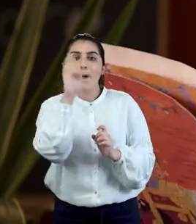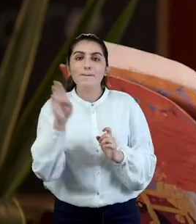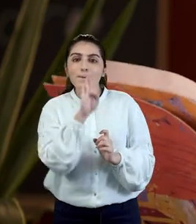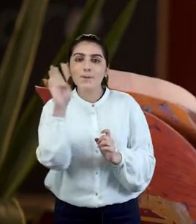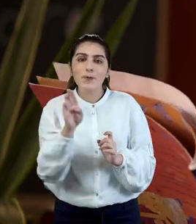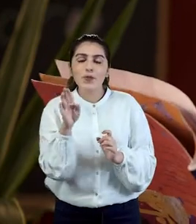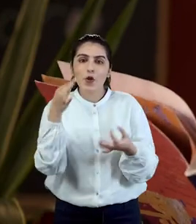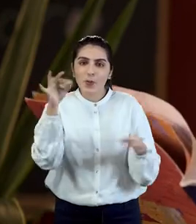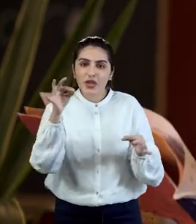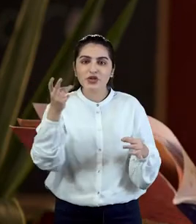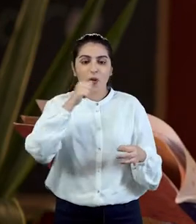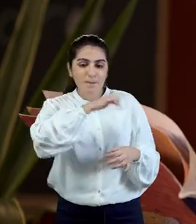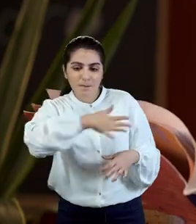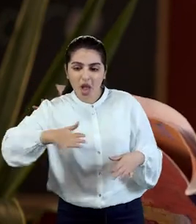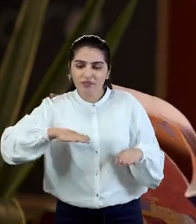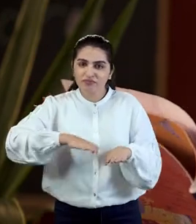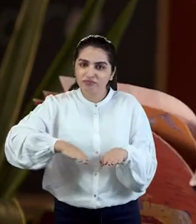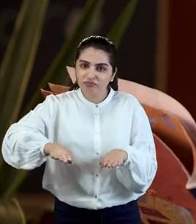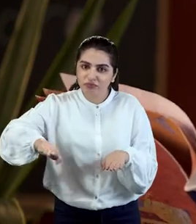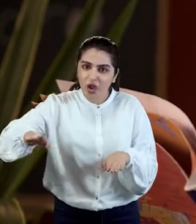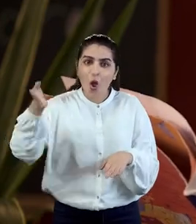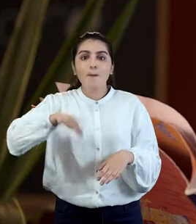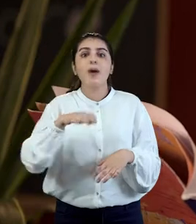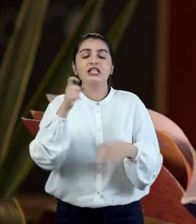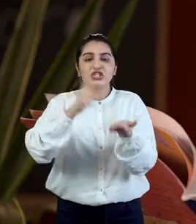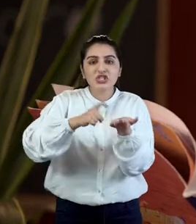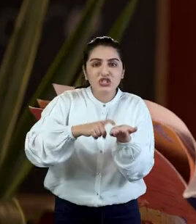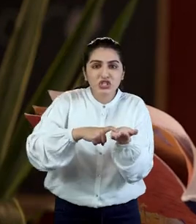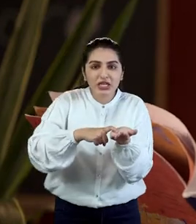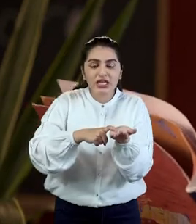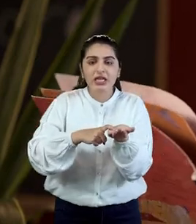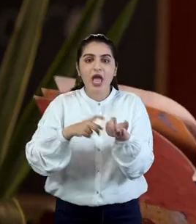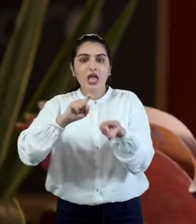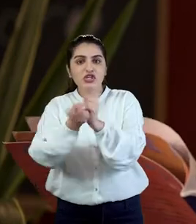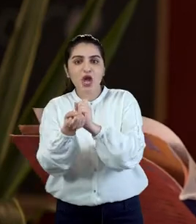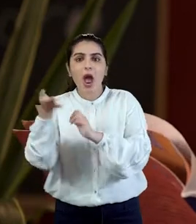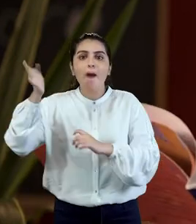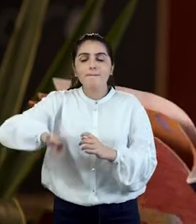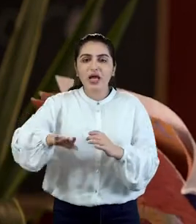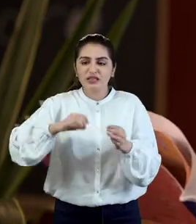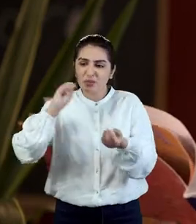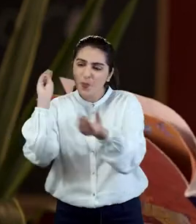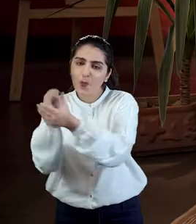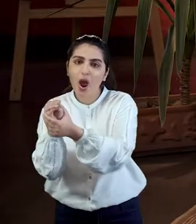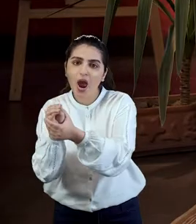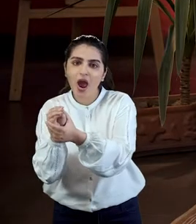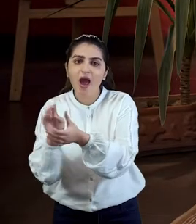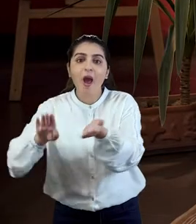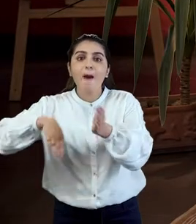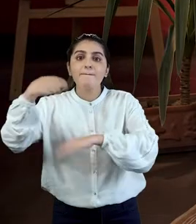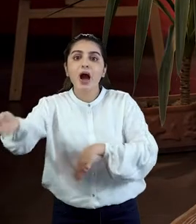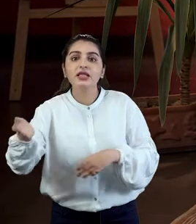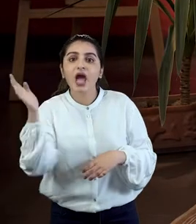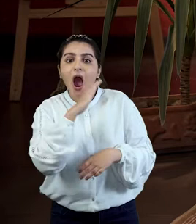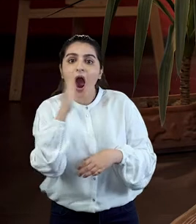fish, and swimming to the edge of the moat, she turned herself into a yellow chick and ran across the corn in the farmyard. She turned